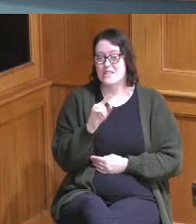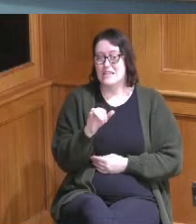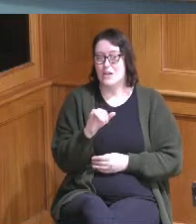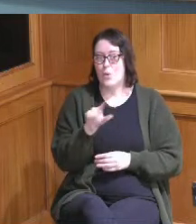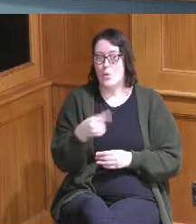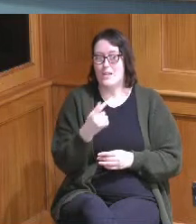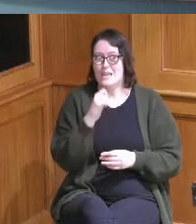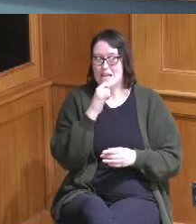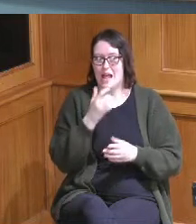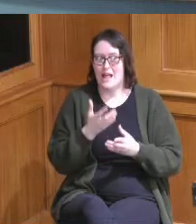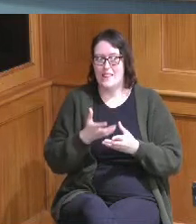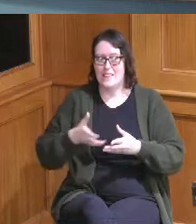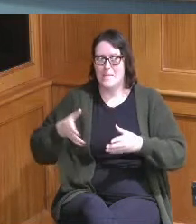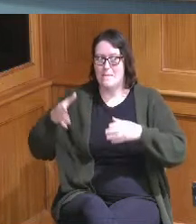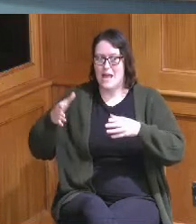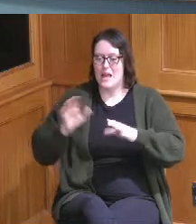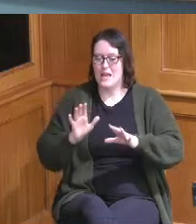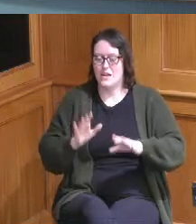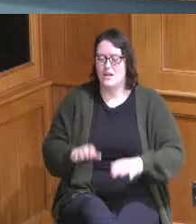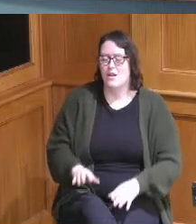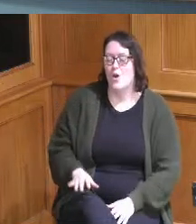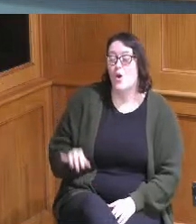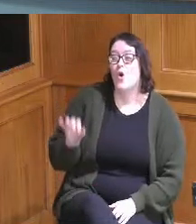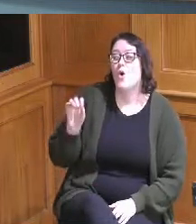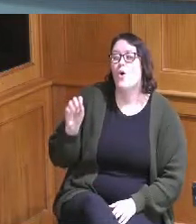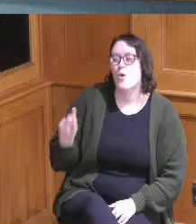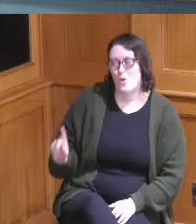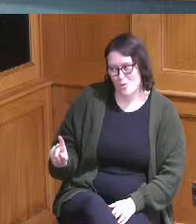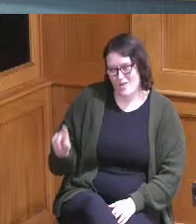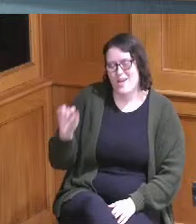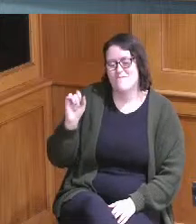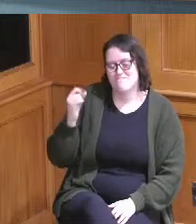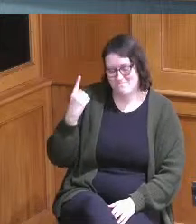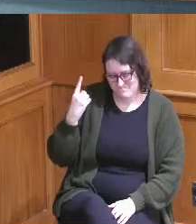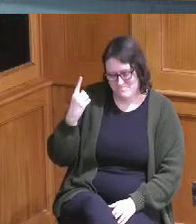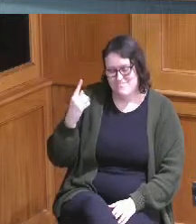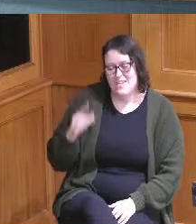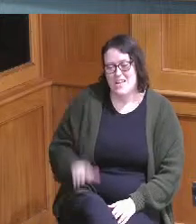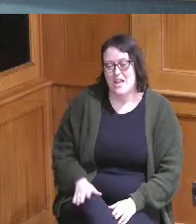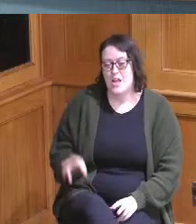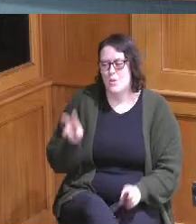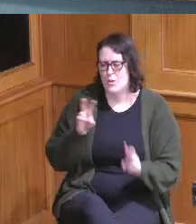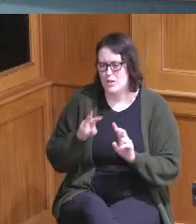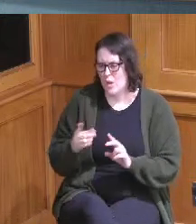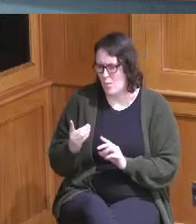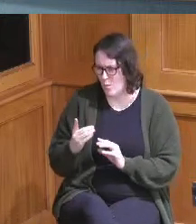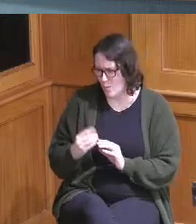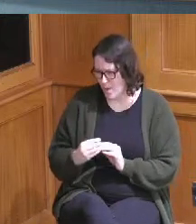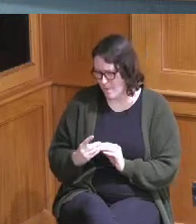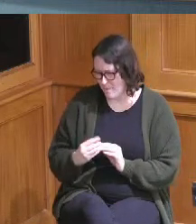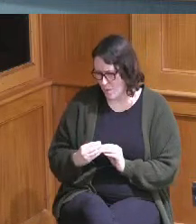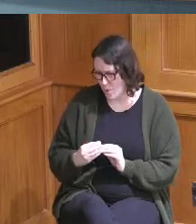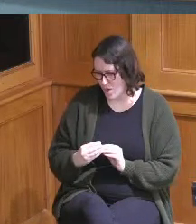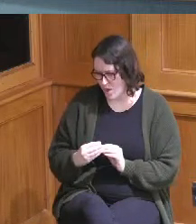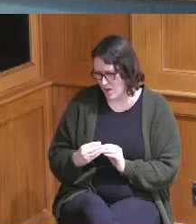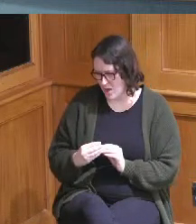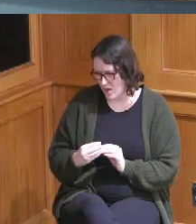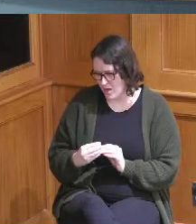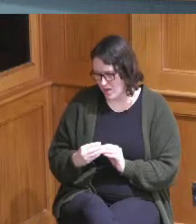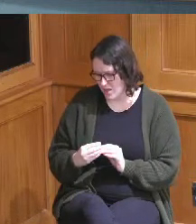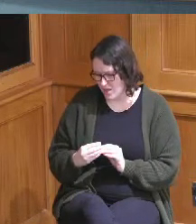okay. Okay. Now it comes out. Okay, and then I'm going to look at one other.